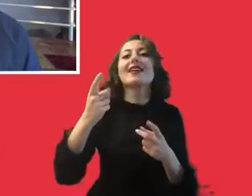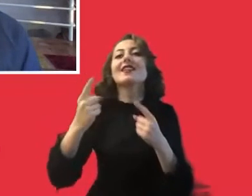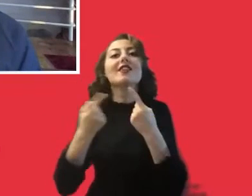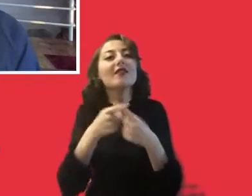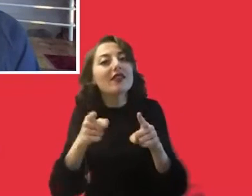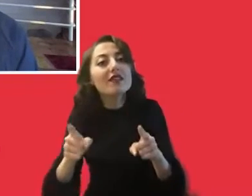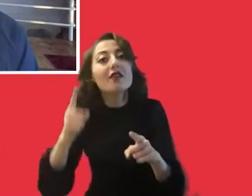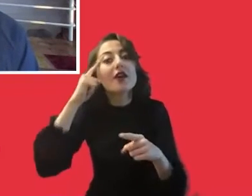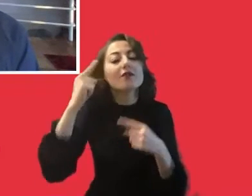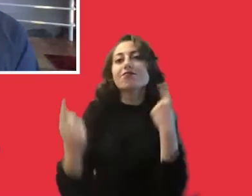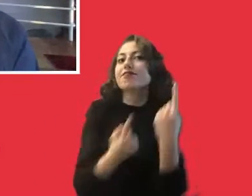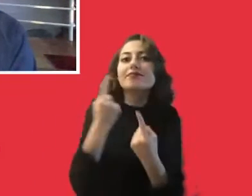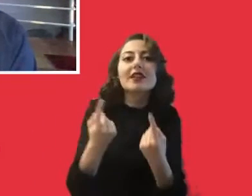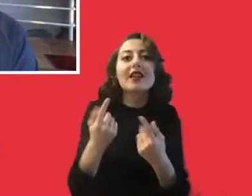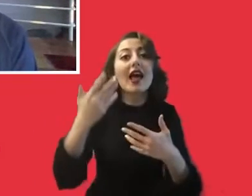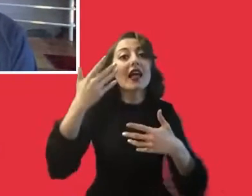of